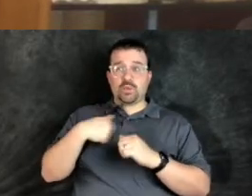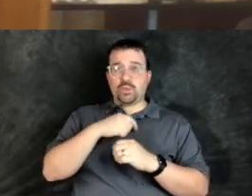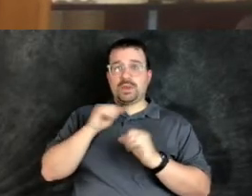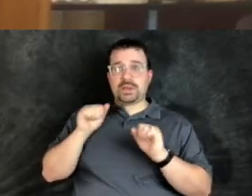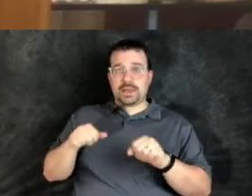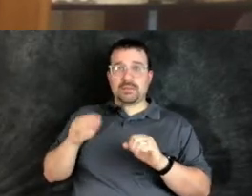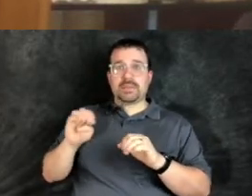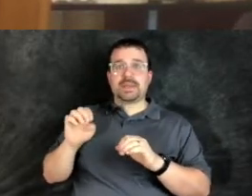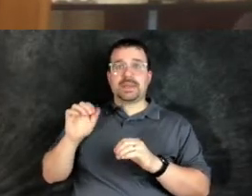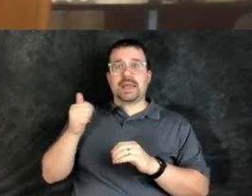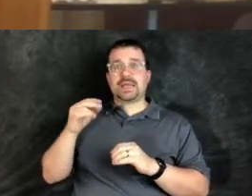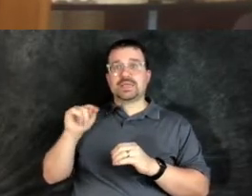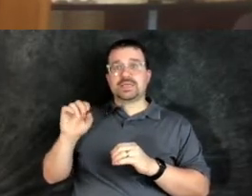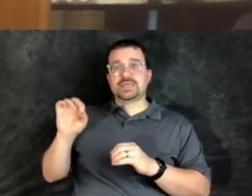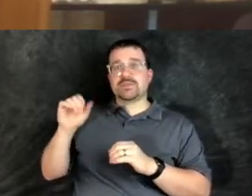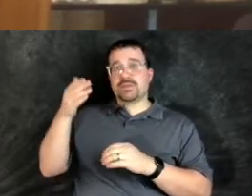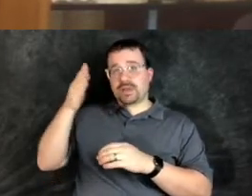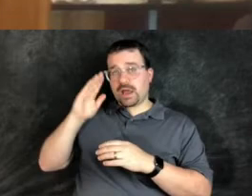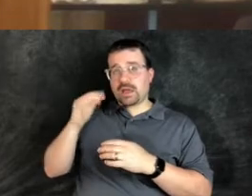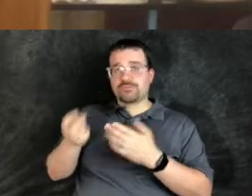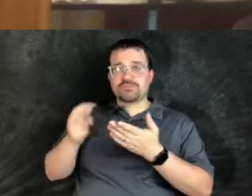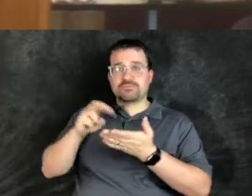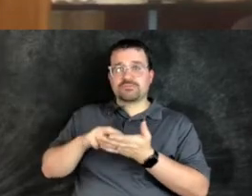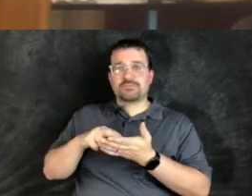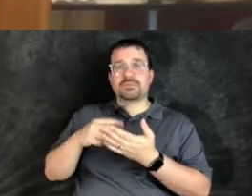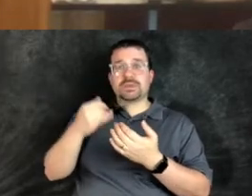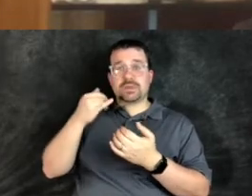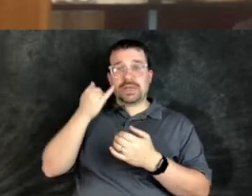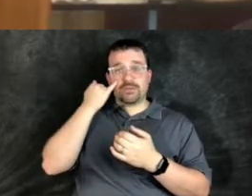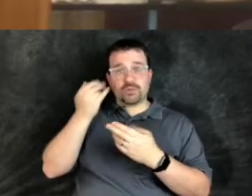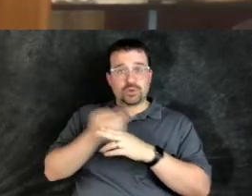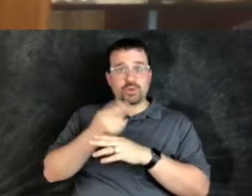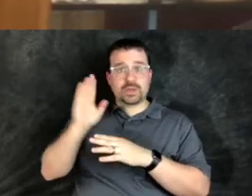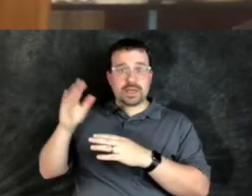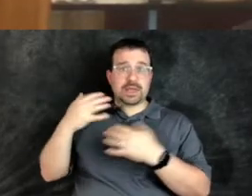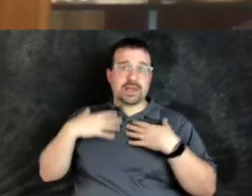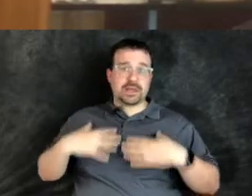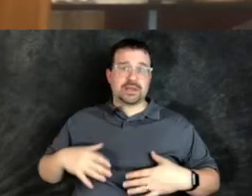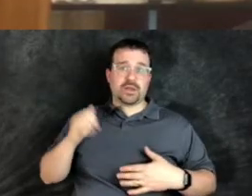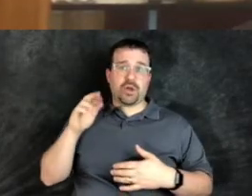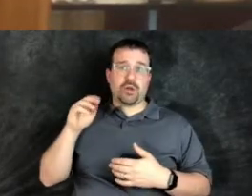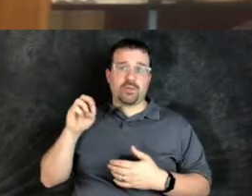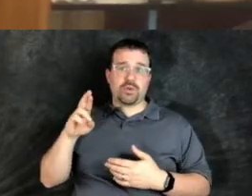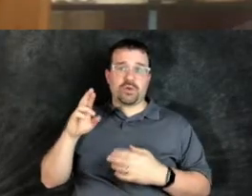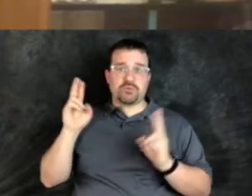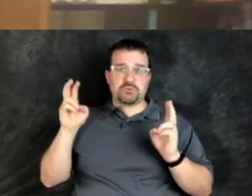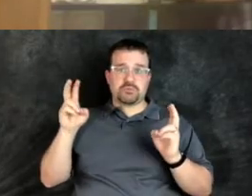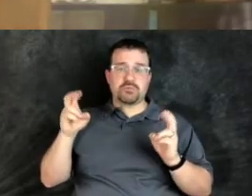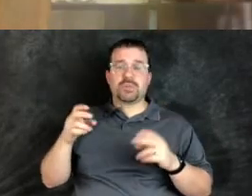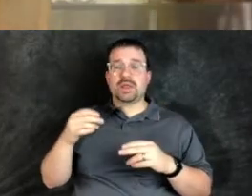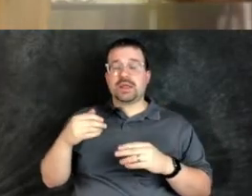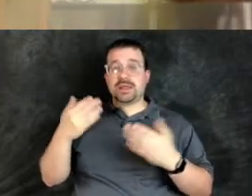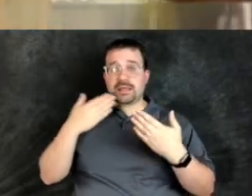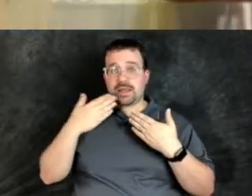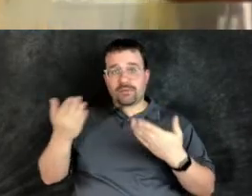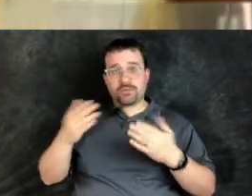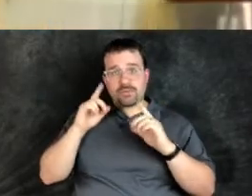resurrection. Once again, we're glad you joined us today. Thank you for your faithfulness. Welcome to